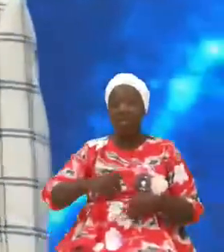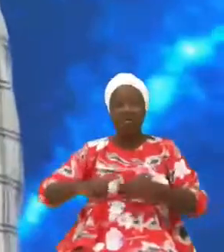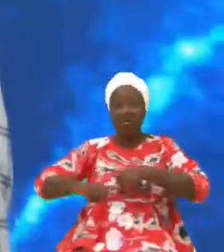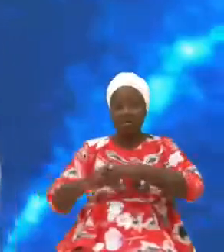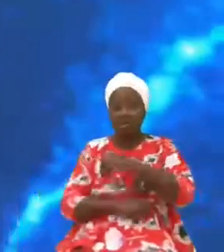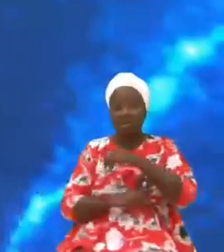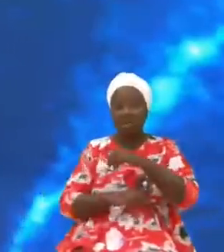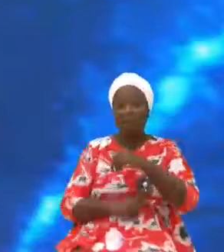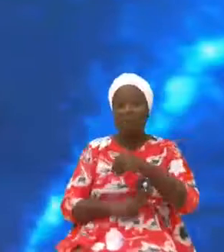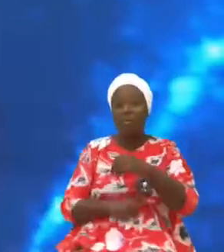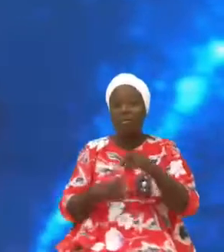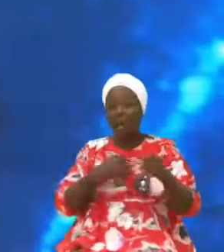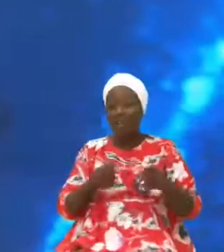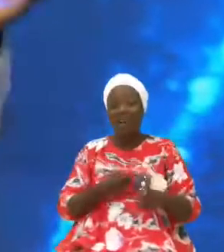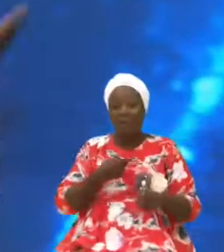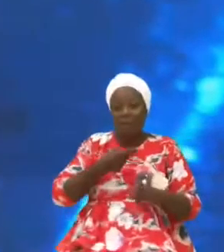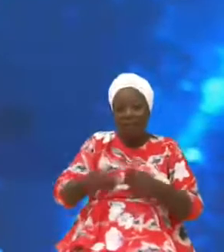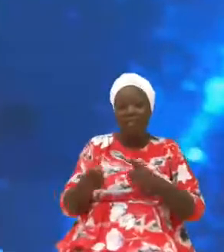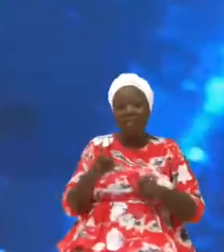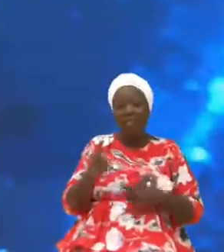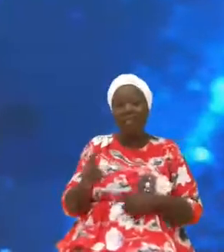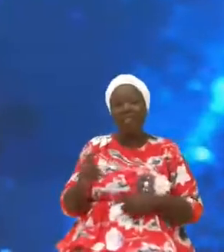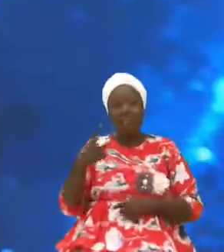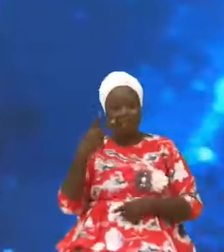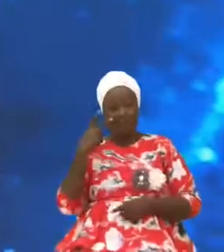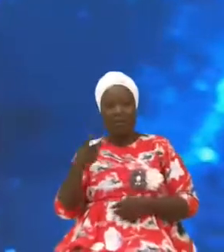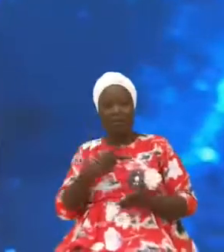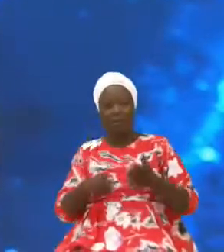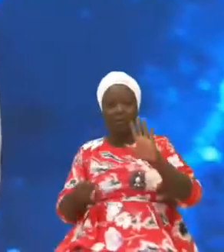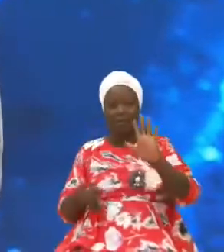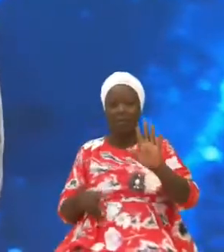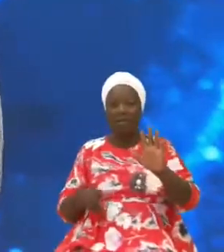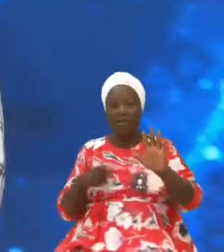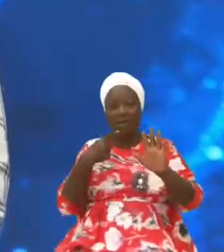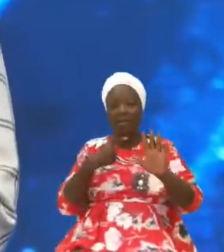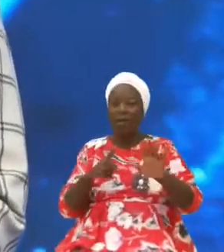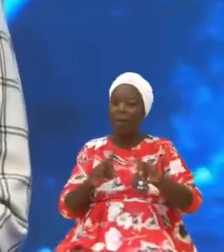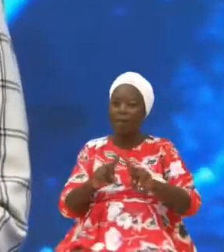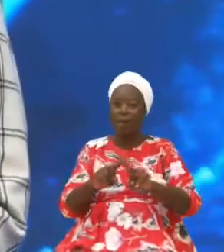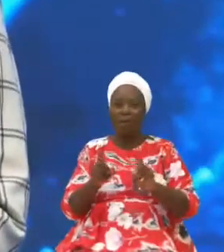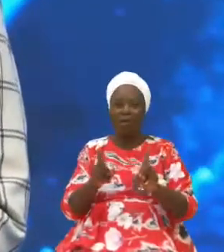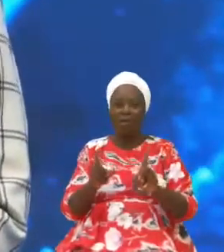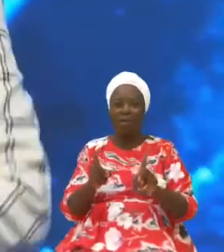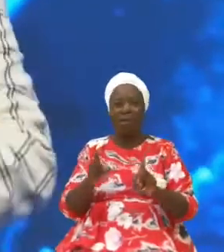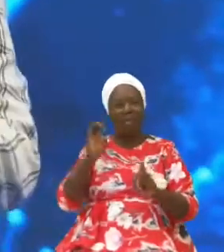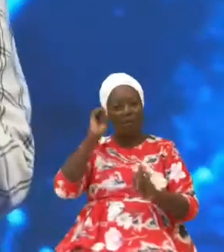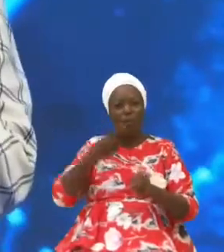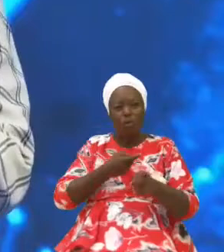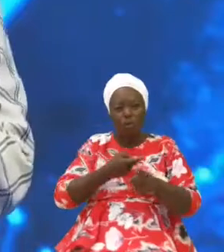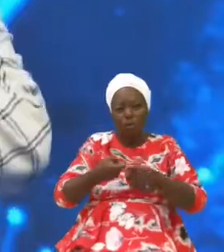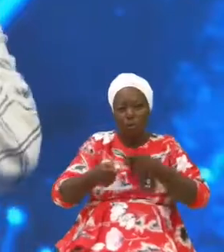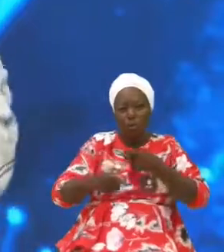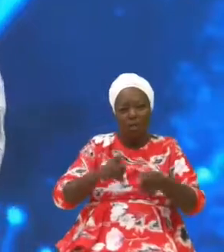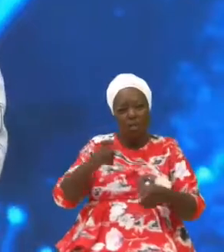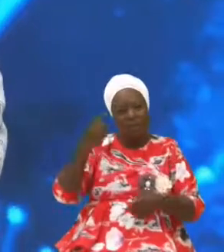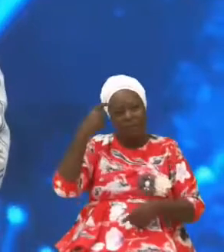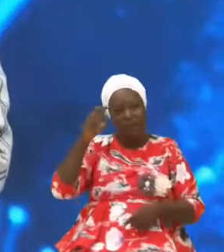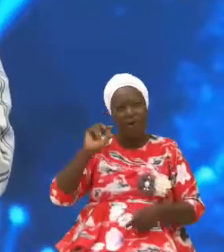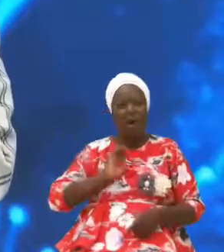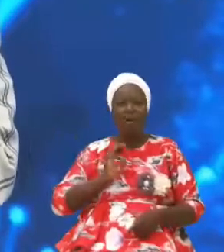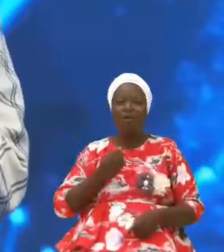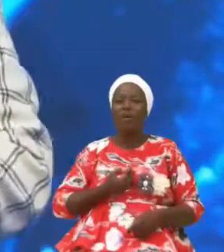we did esteem him, stricken, smitten of God, and afflicted. Look at verse 5. It says,